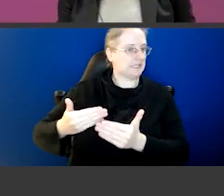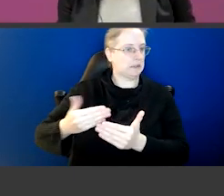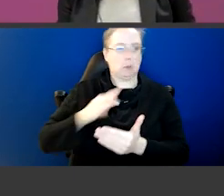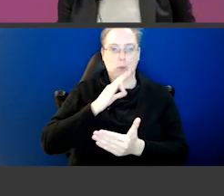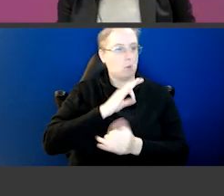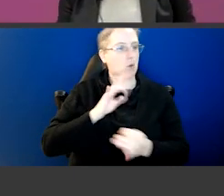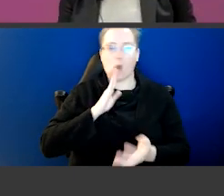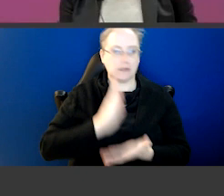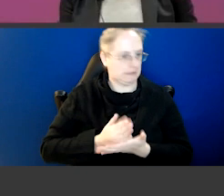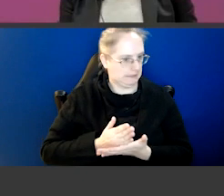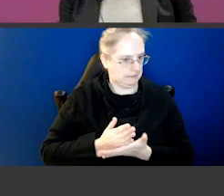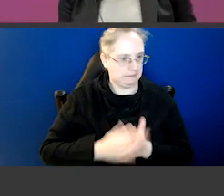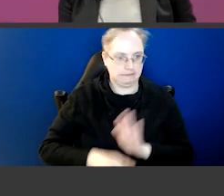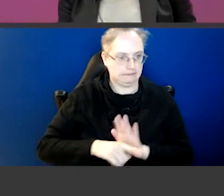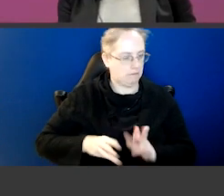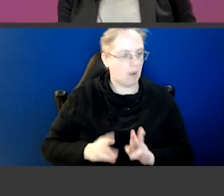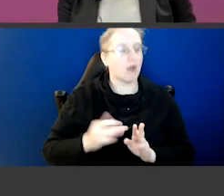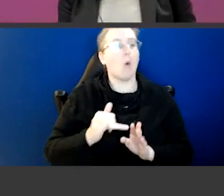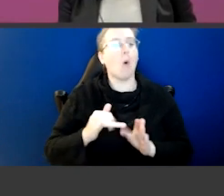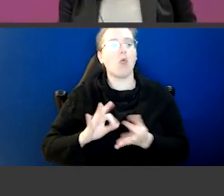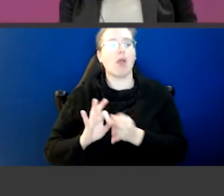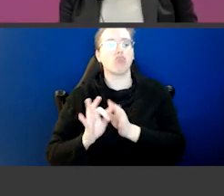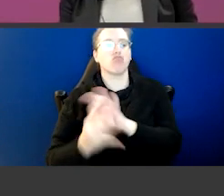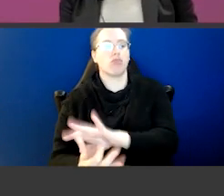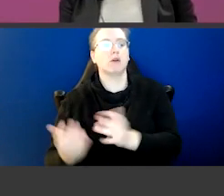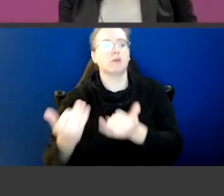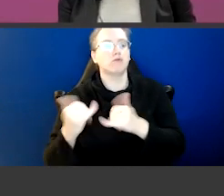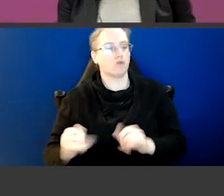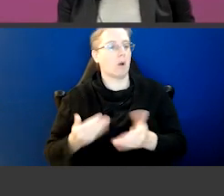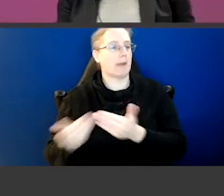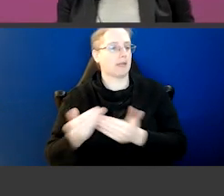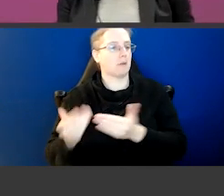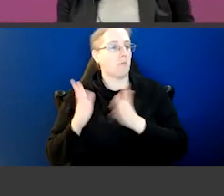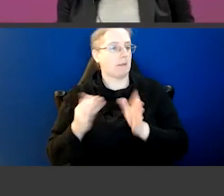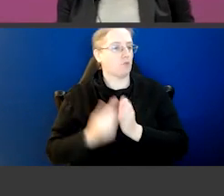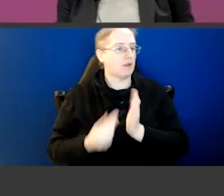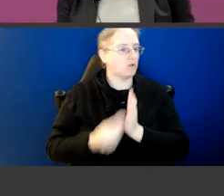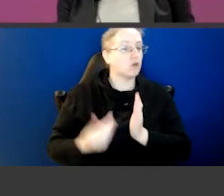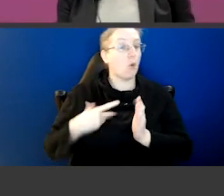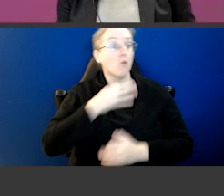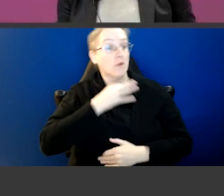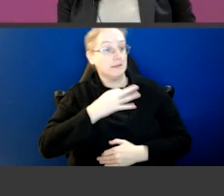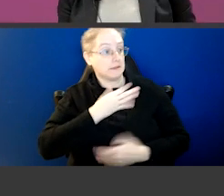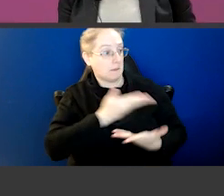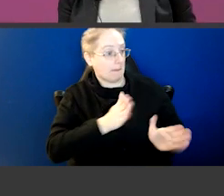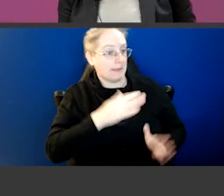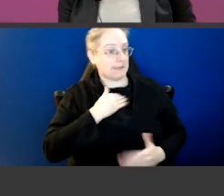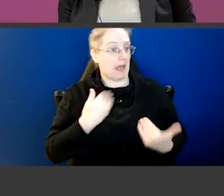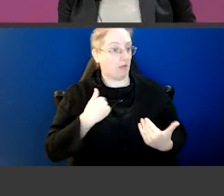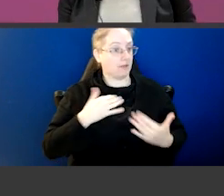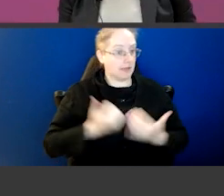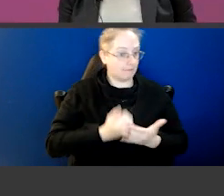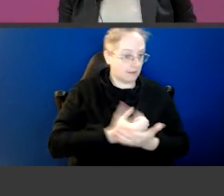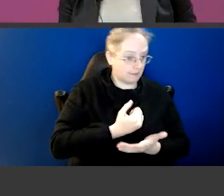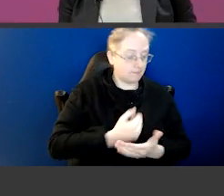a substantial mismanagement of public resources or a substantial risk to health and safety. Improper conduct